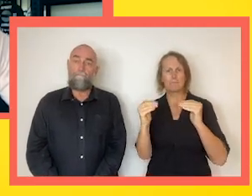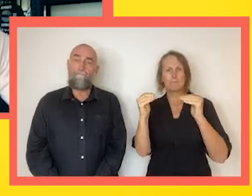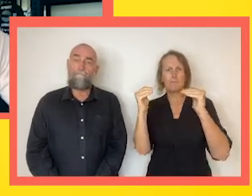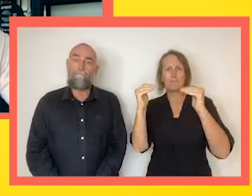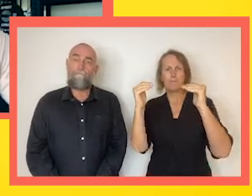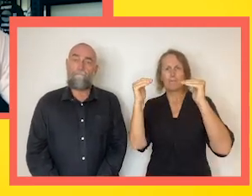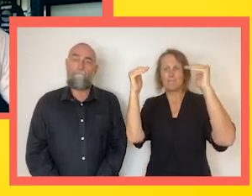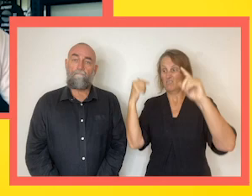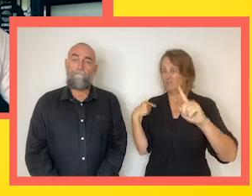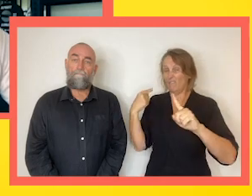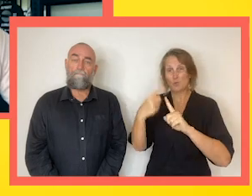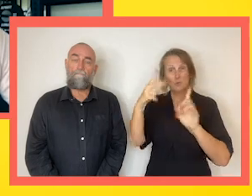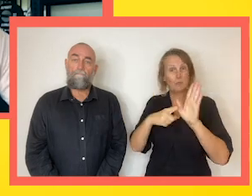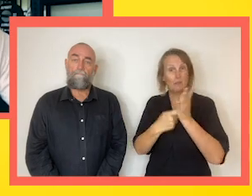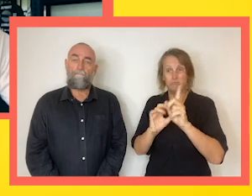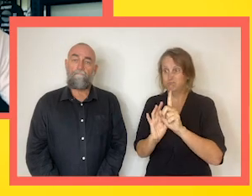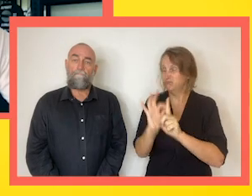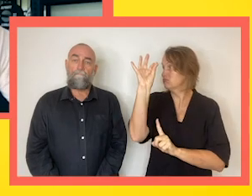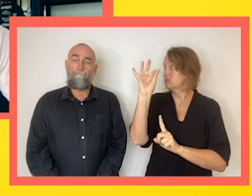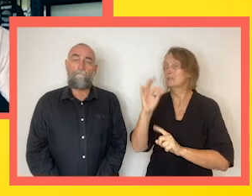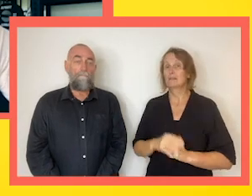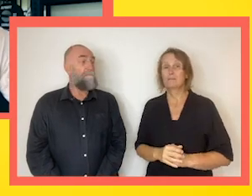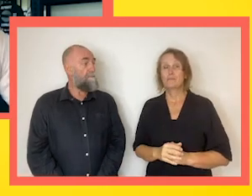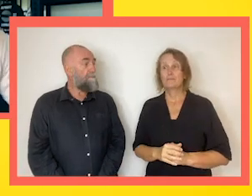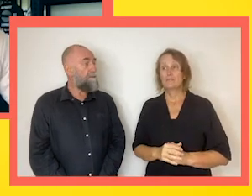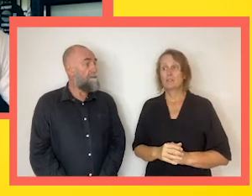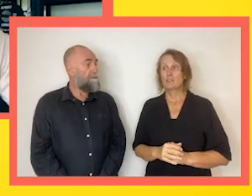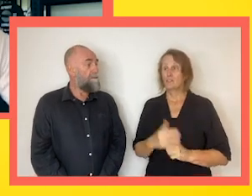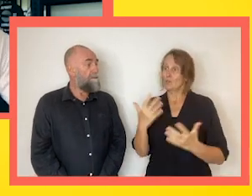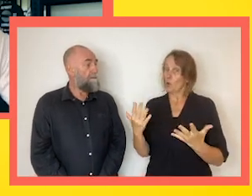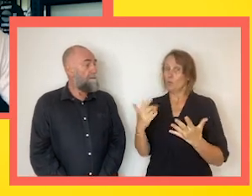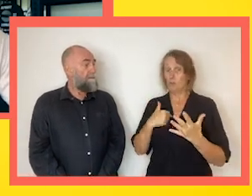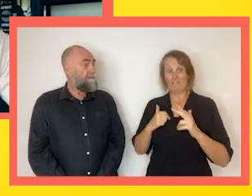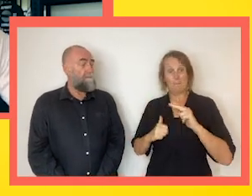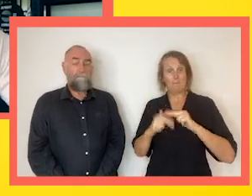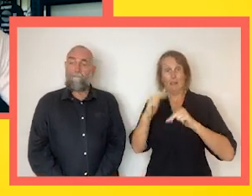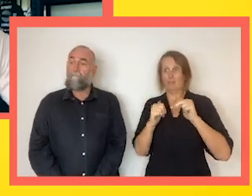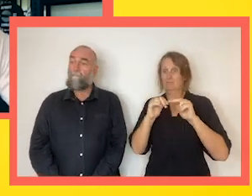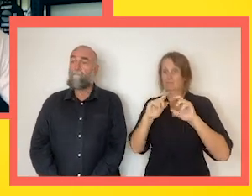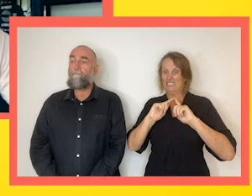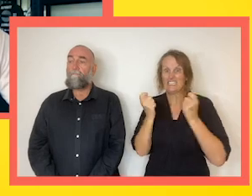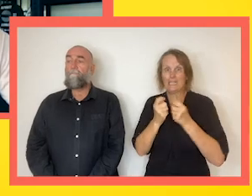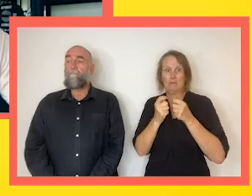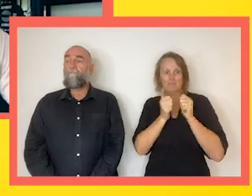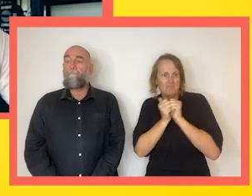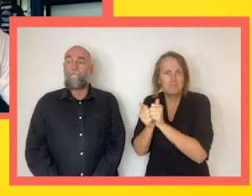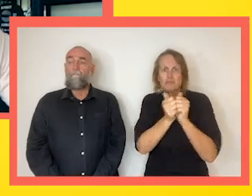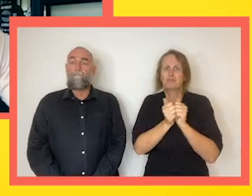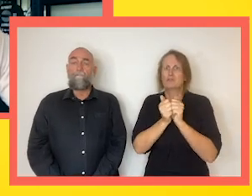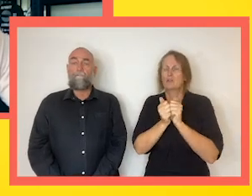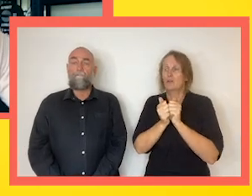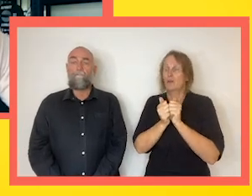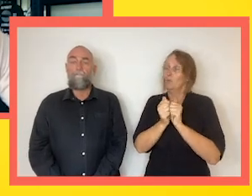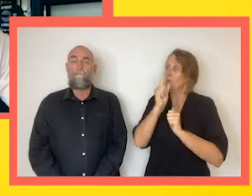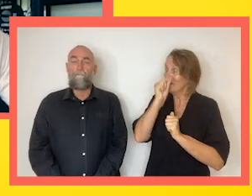years. Sort of out of nowhere, to be honest. I thought we were sort of in a bit of a rebuilding, but we've sort of rebuilt pretty quick there. So we've got a good shot this year.